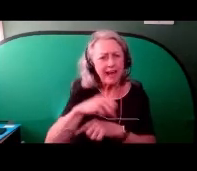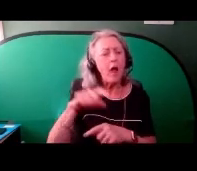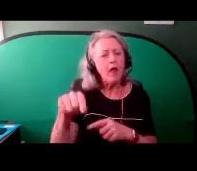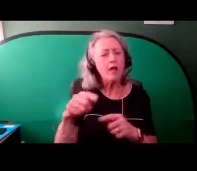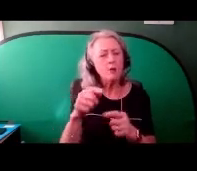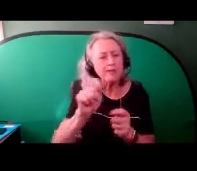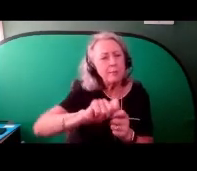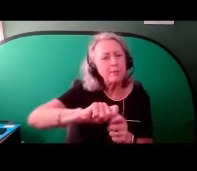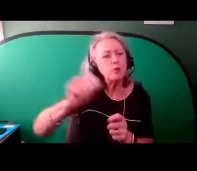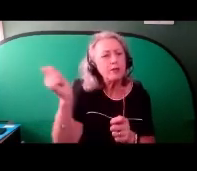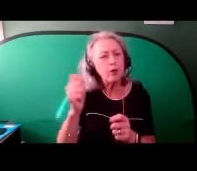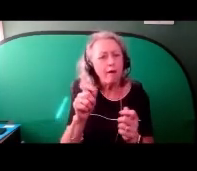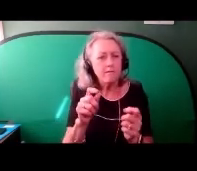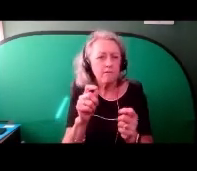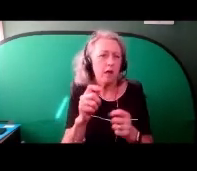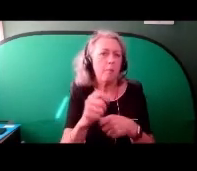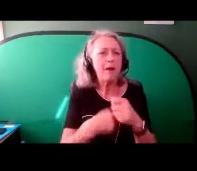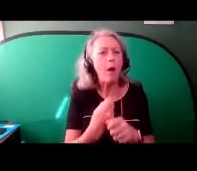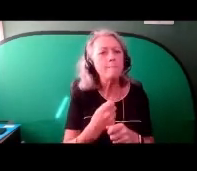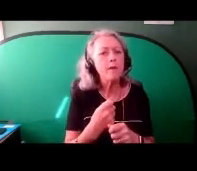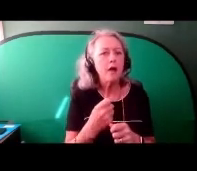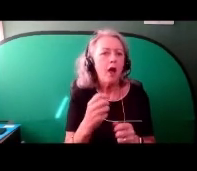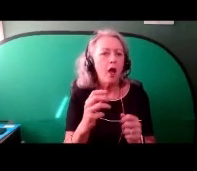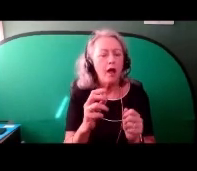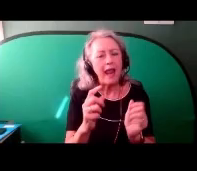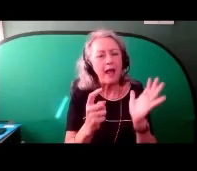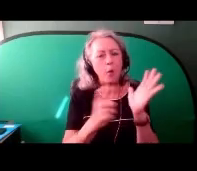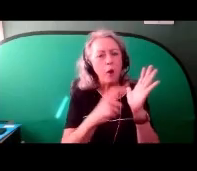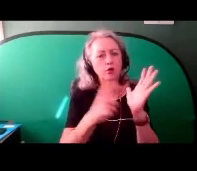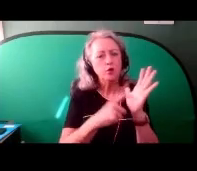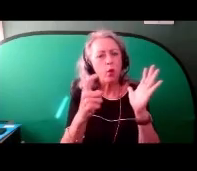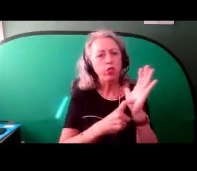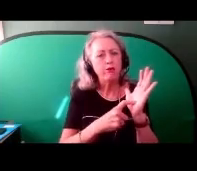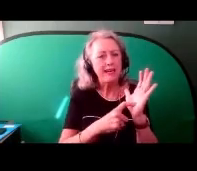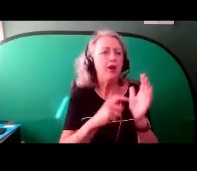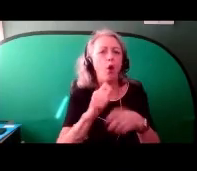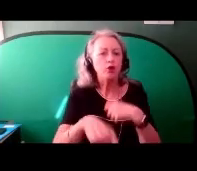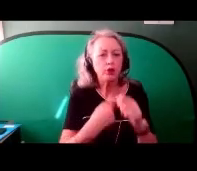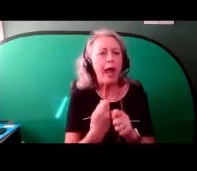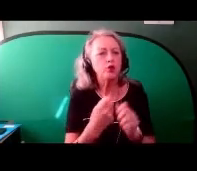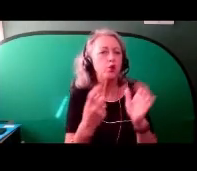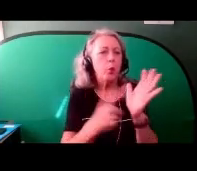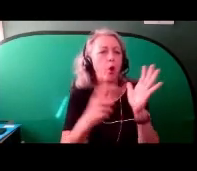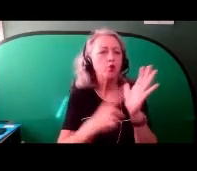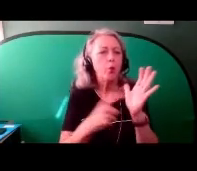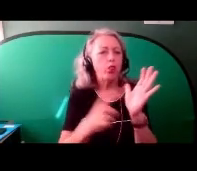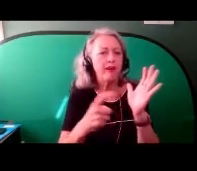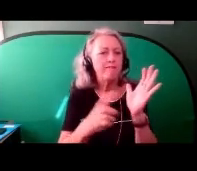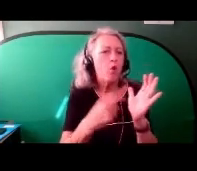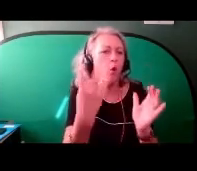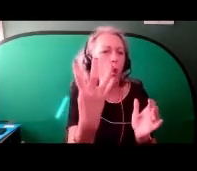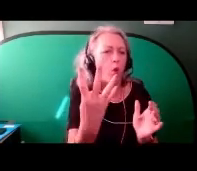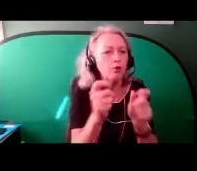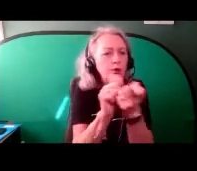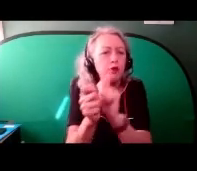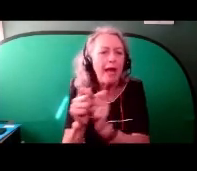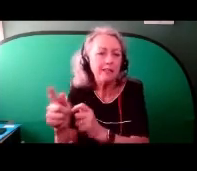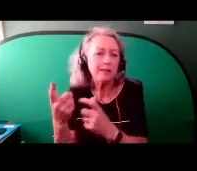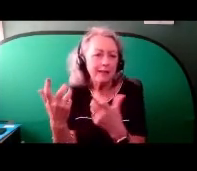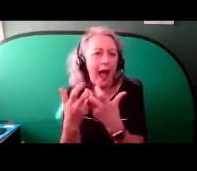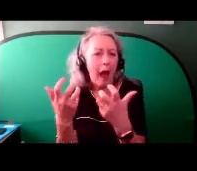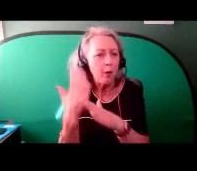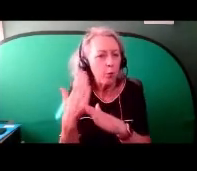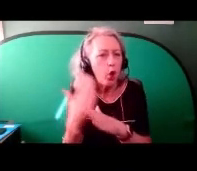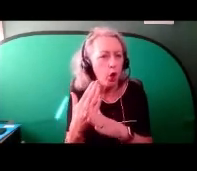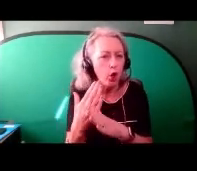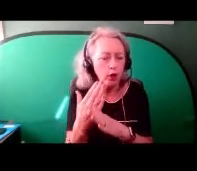play. Turn a double tap into a triple tap or a triple tap into a quadruple tap, and you'll probably find that it works out. All